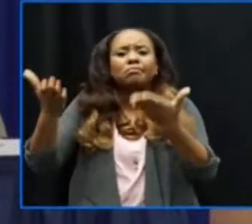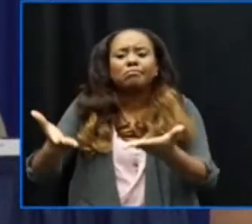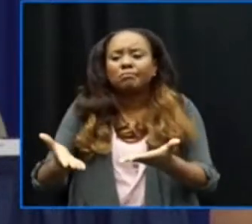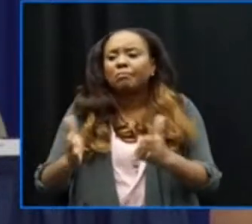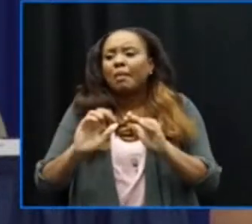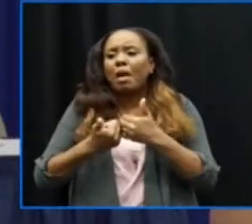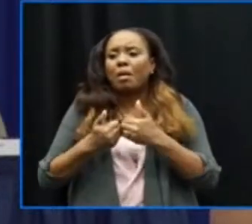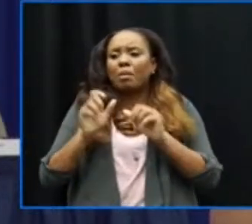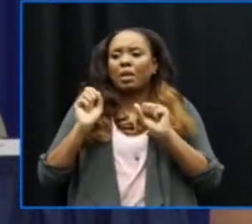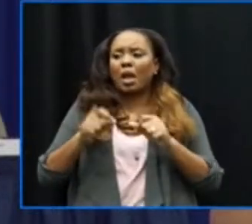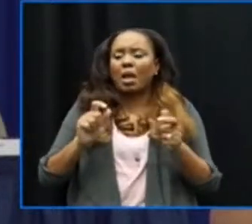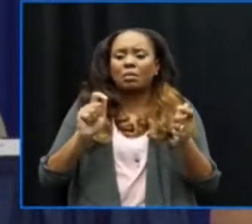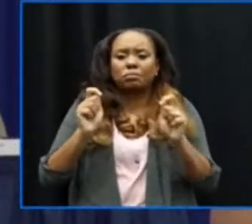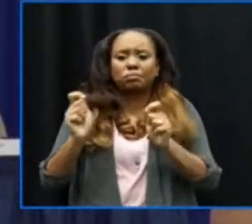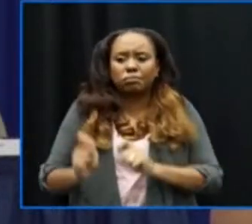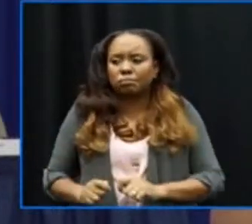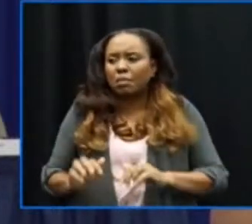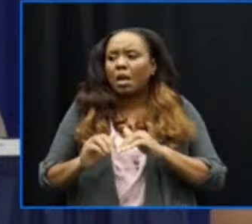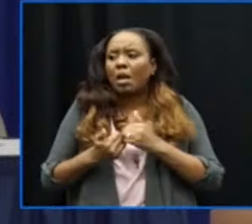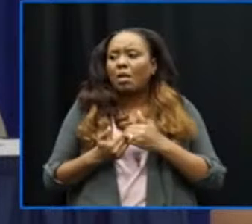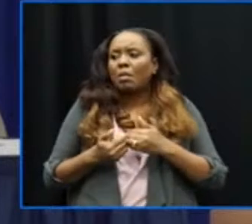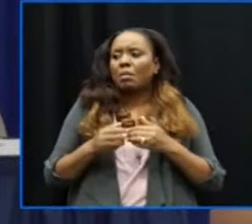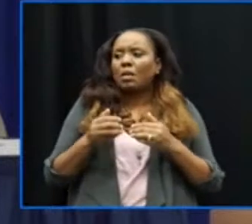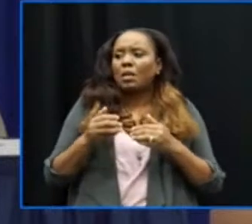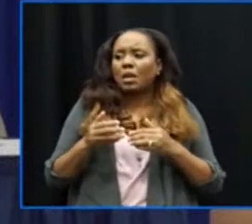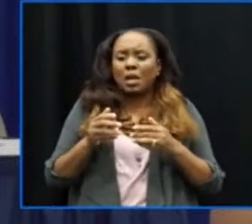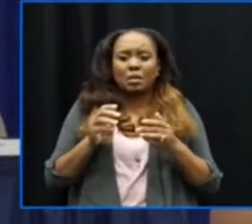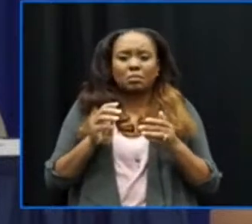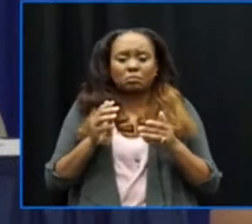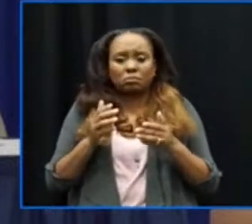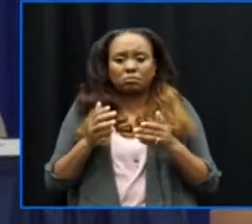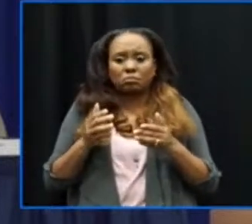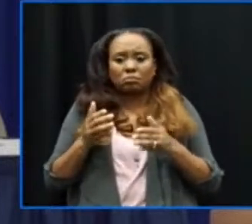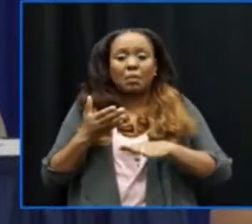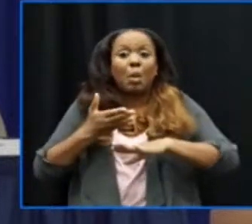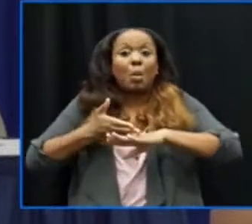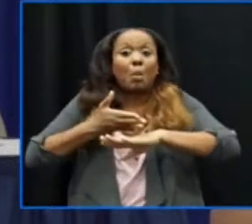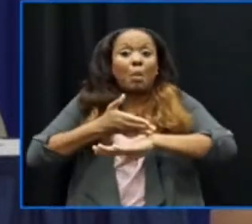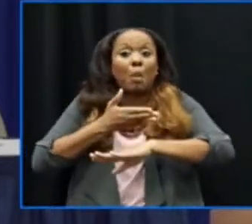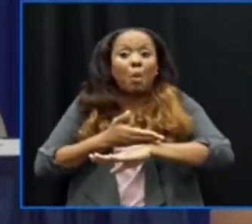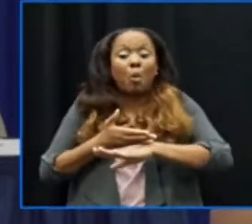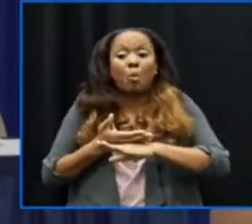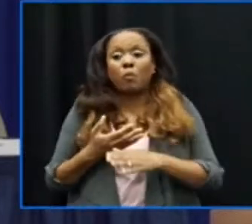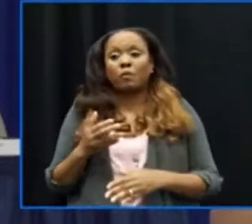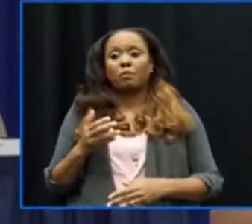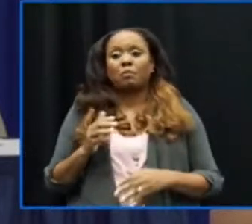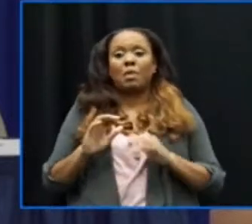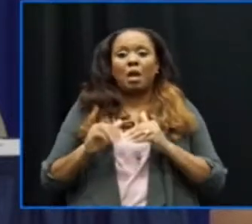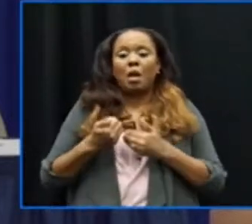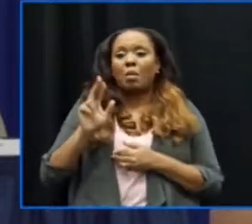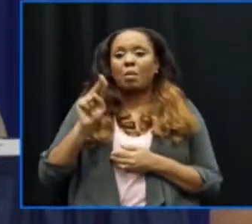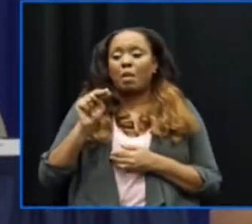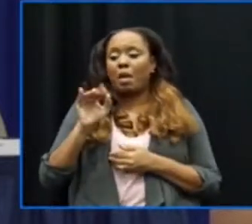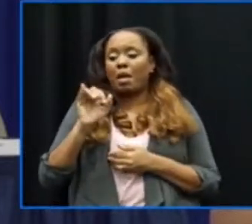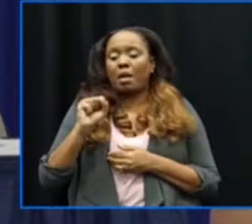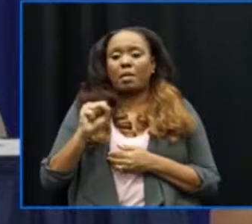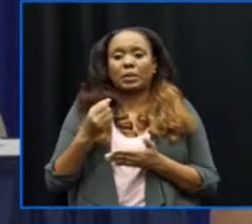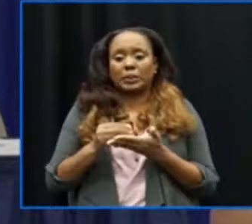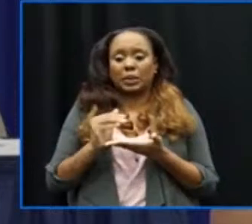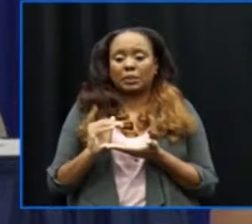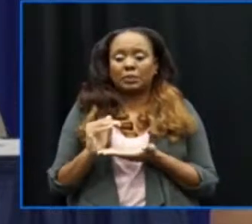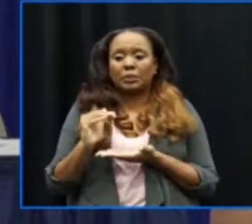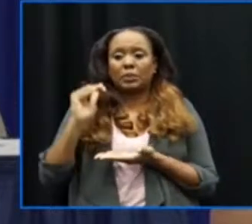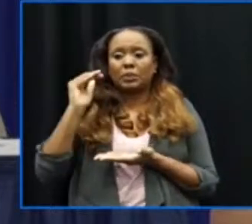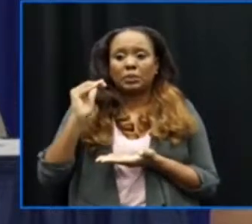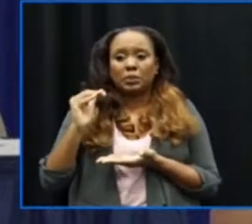we can treat to this, so that as we look to see how we can sustain our system